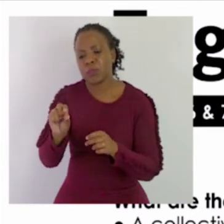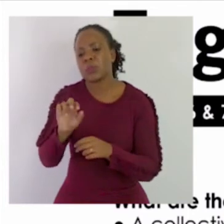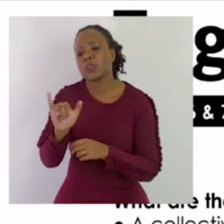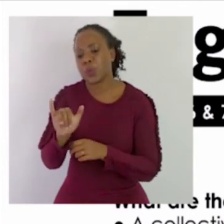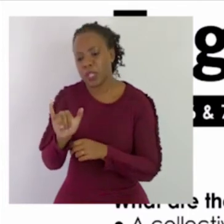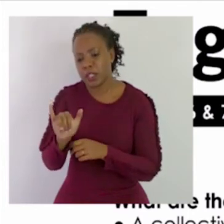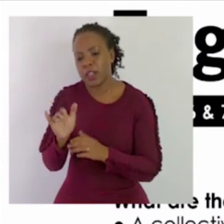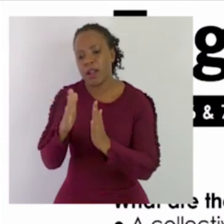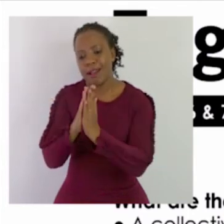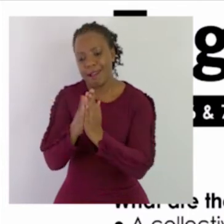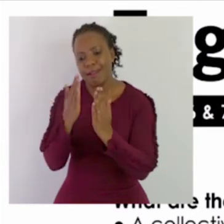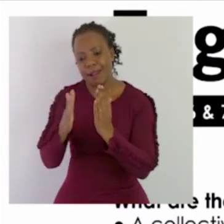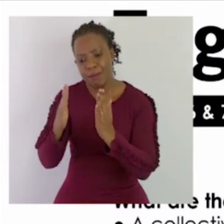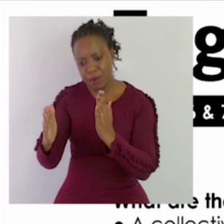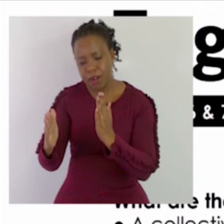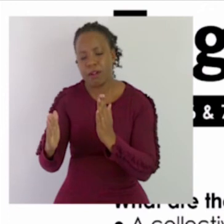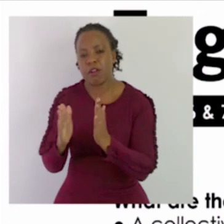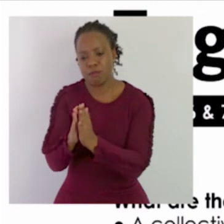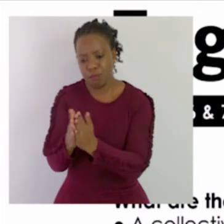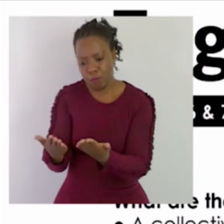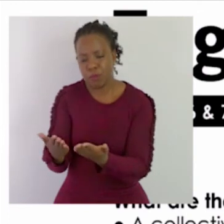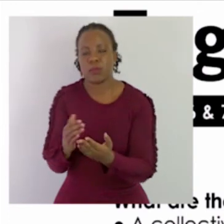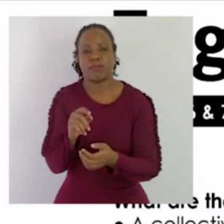library of books. Right.